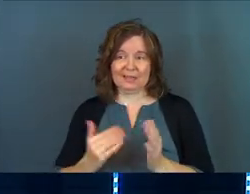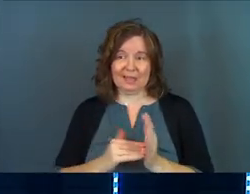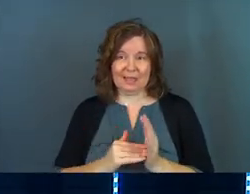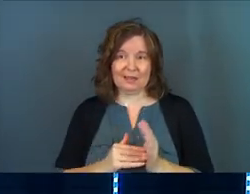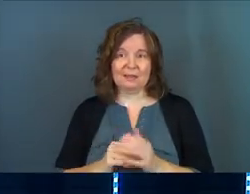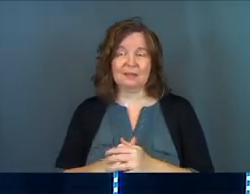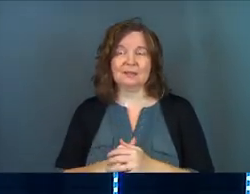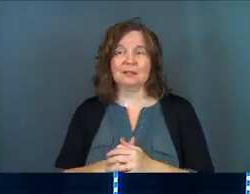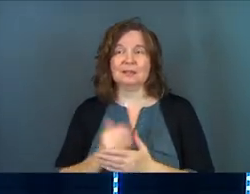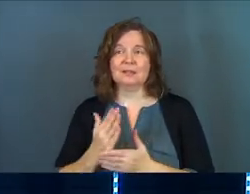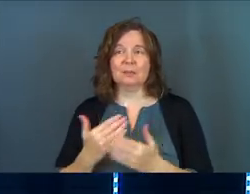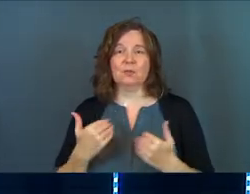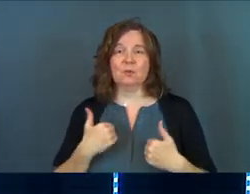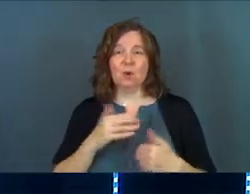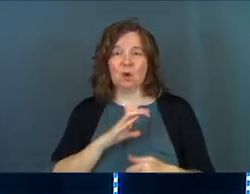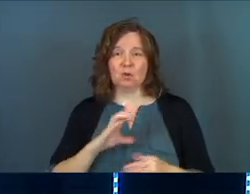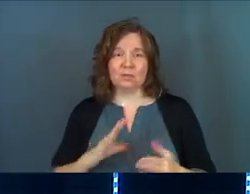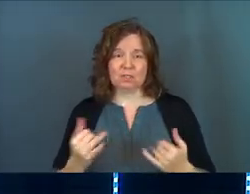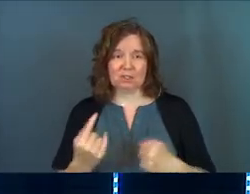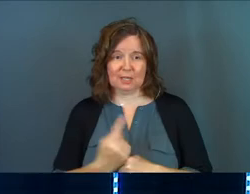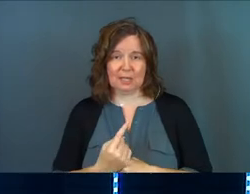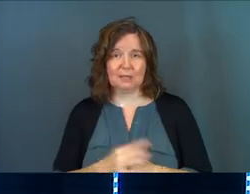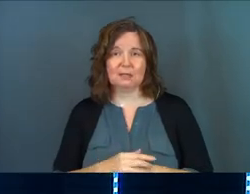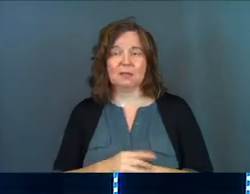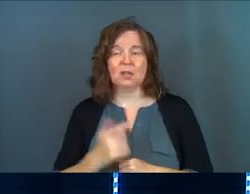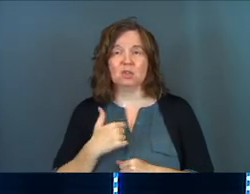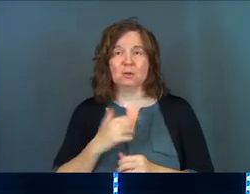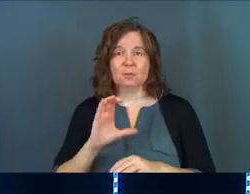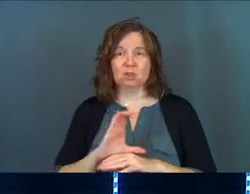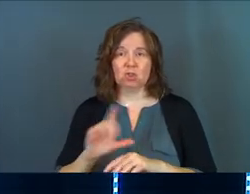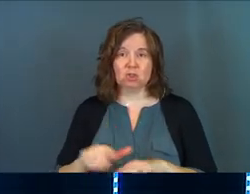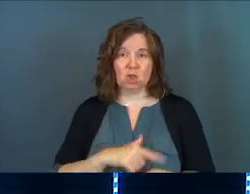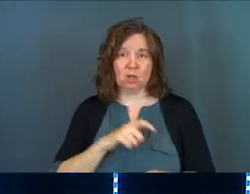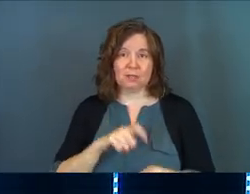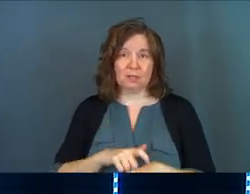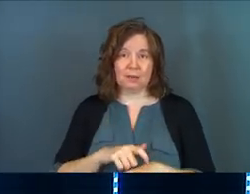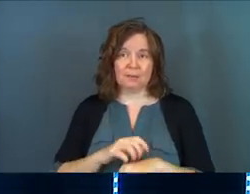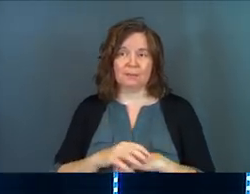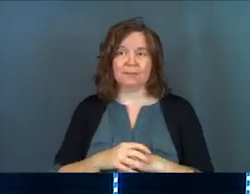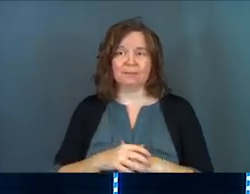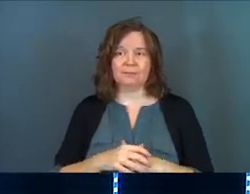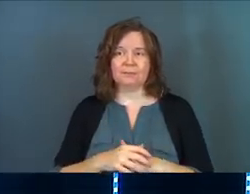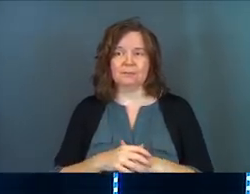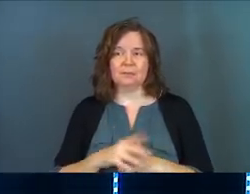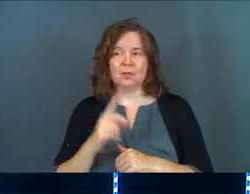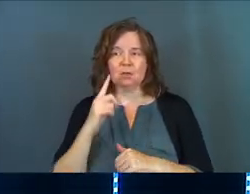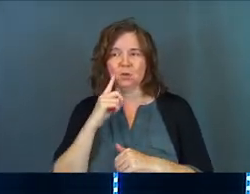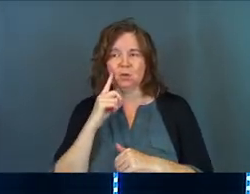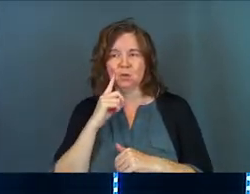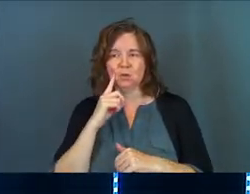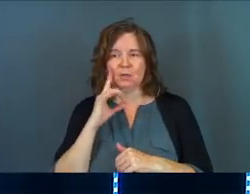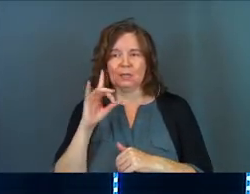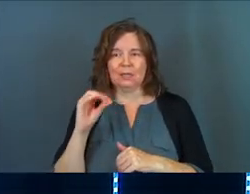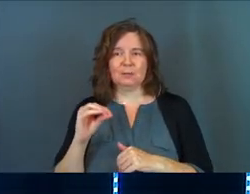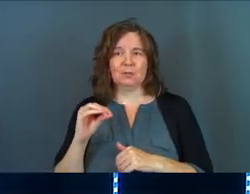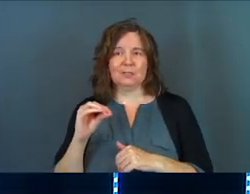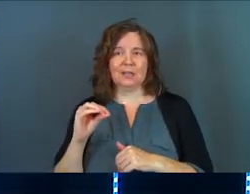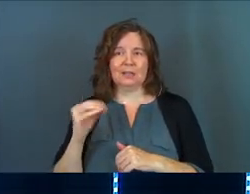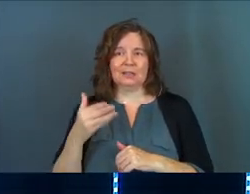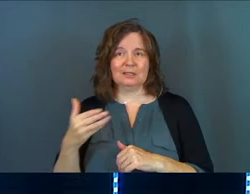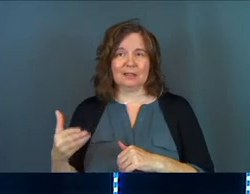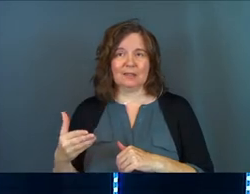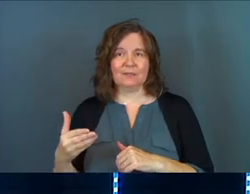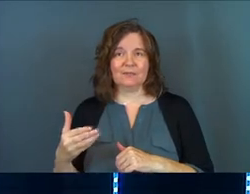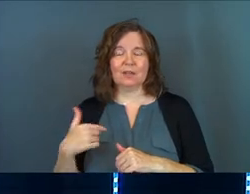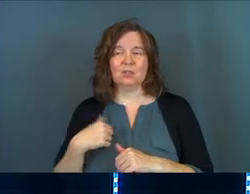again. Some of you guys are Christians today, and you've been in church a long time, and you heard 80% of this stuff,